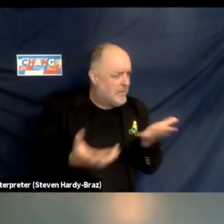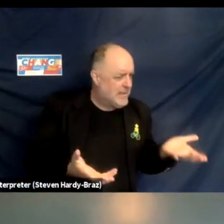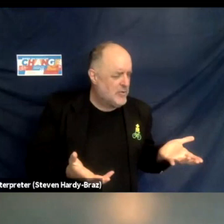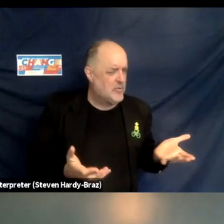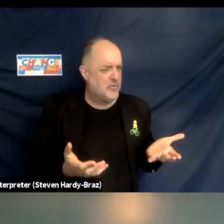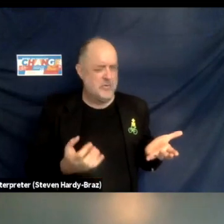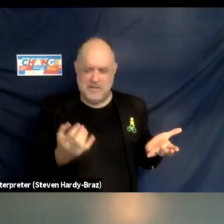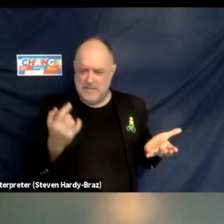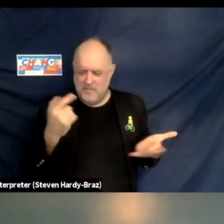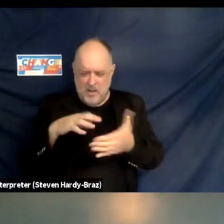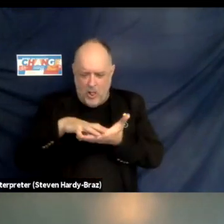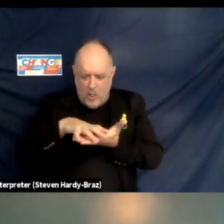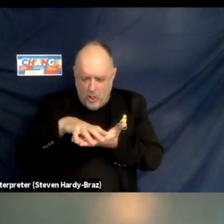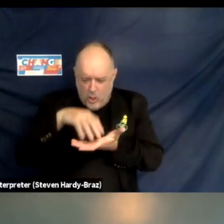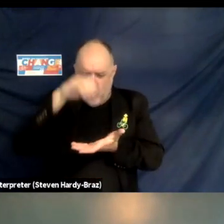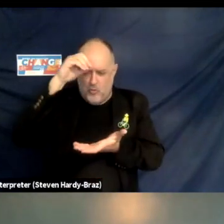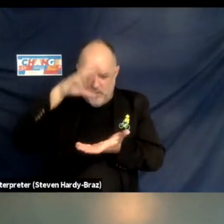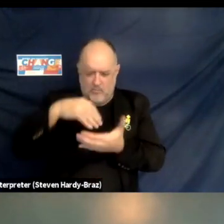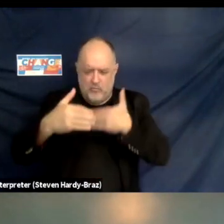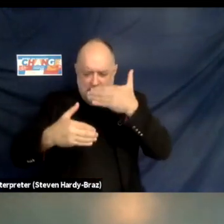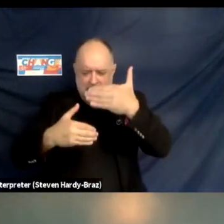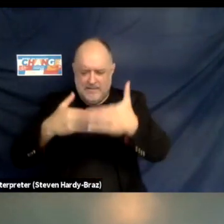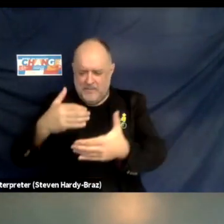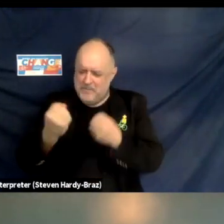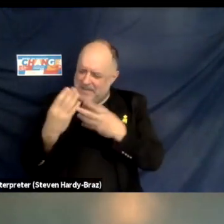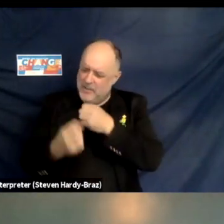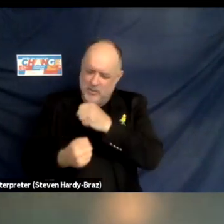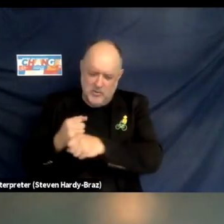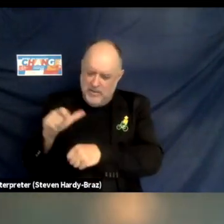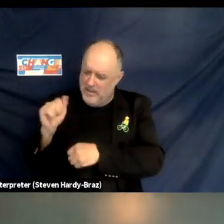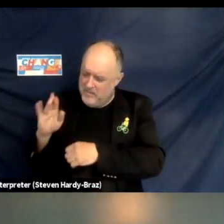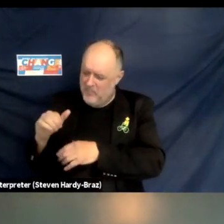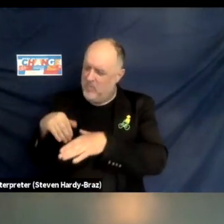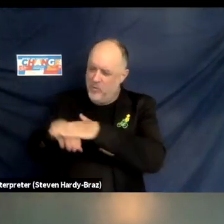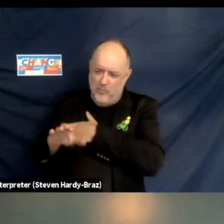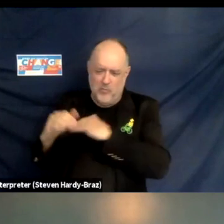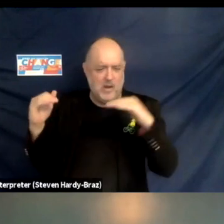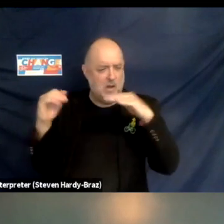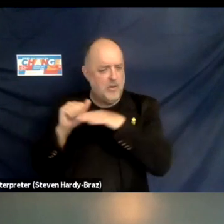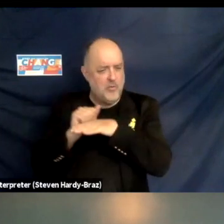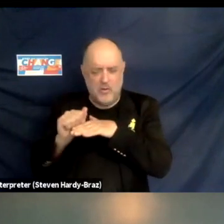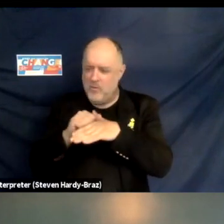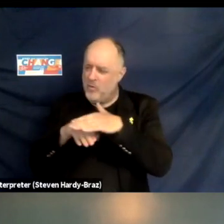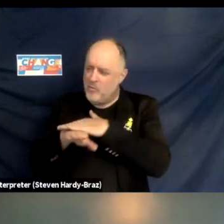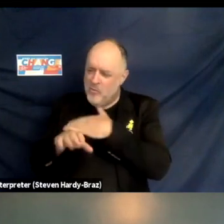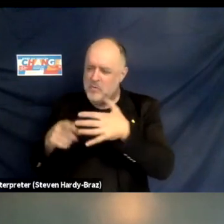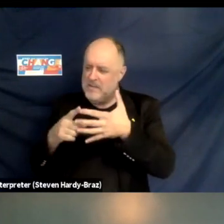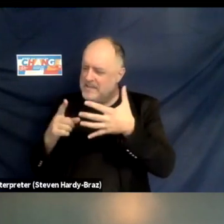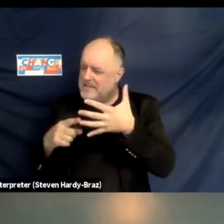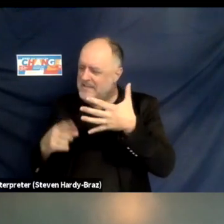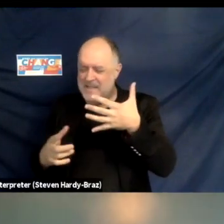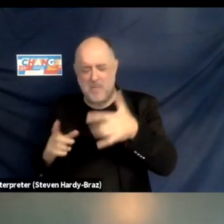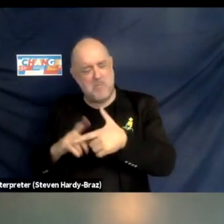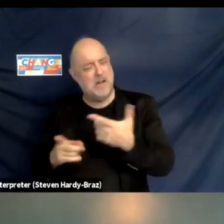this learning for years, and you know, we've been through equity trainings and have had we've done a lot of the work, but you